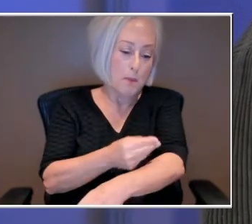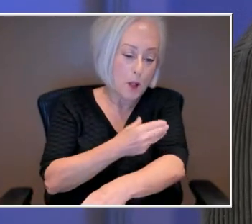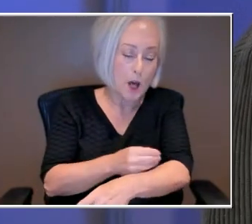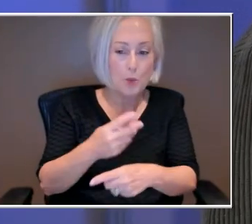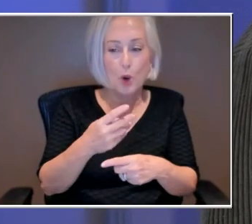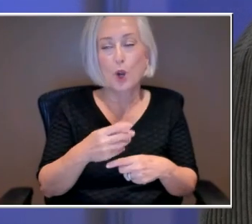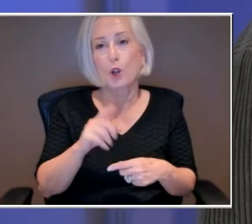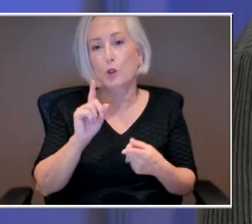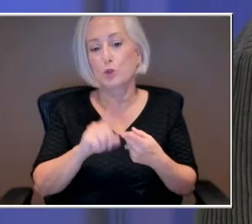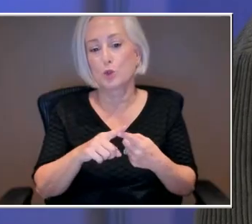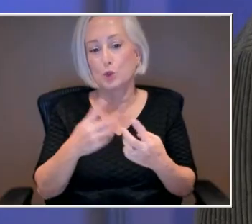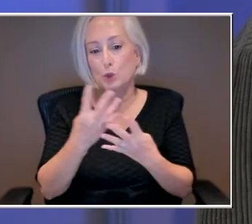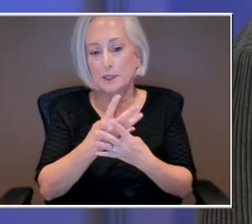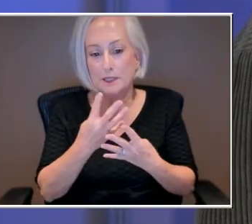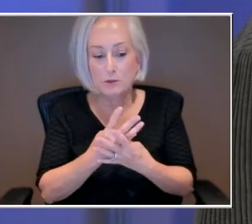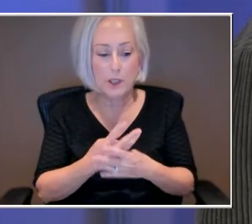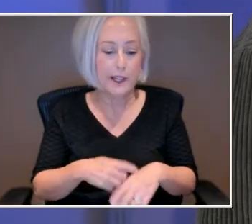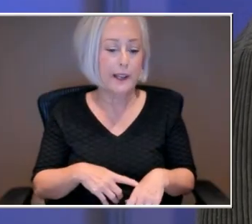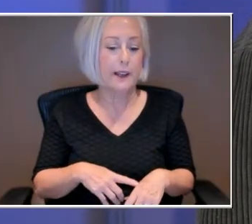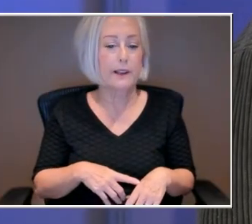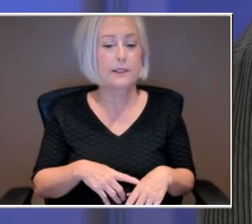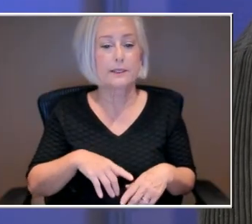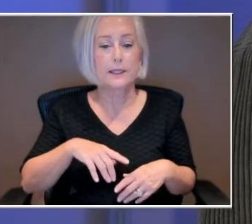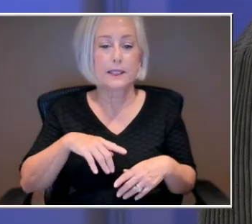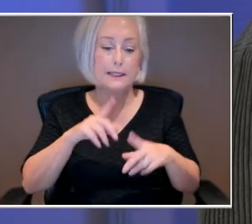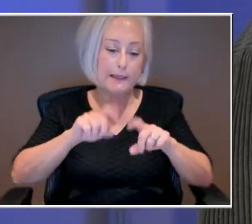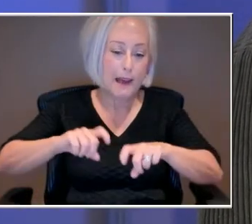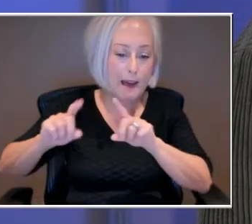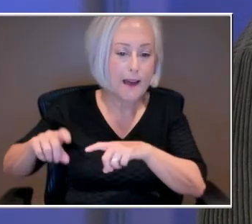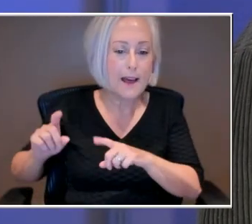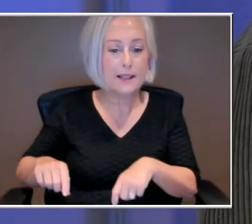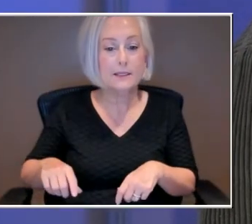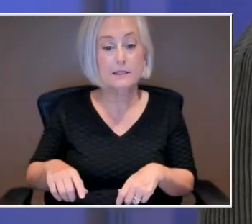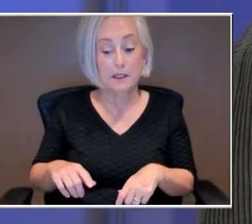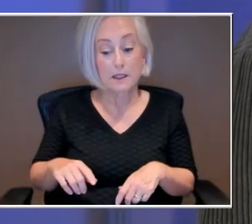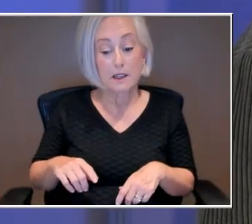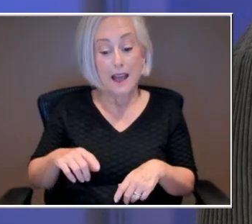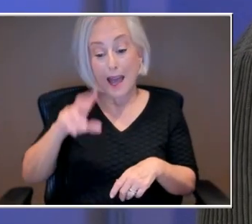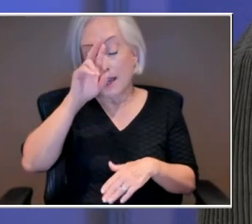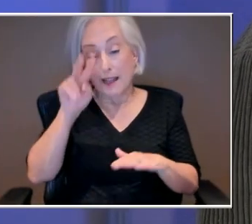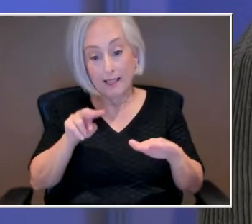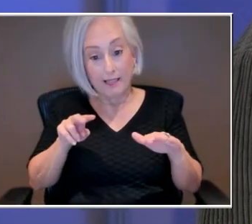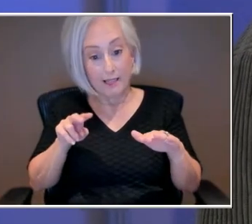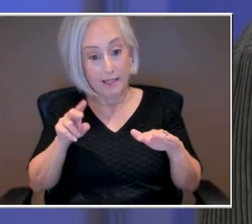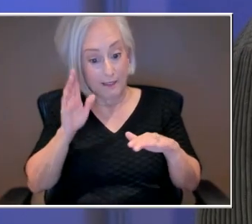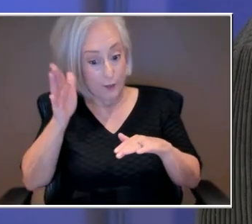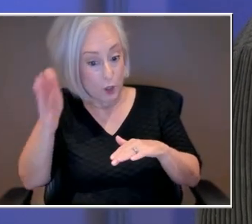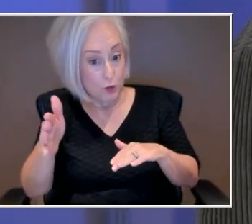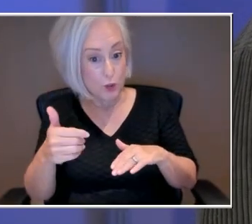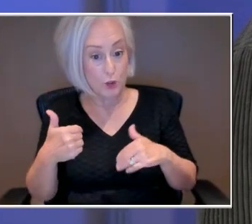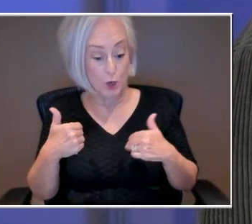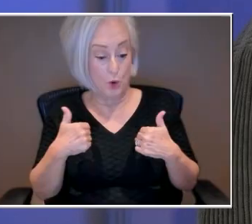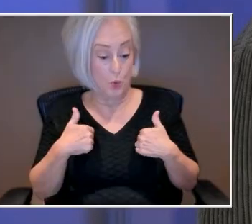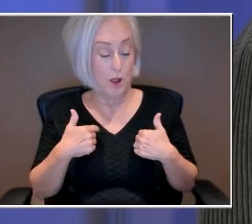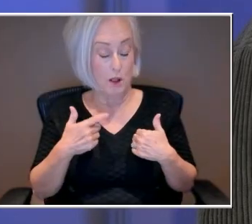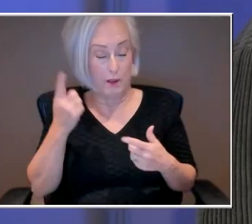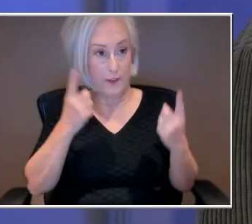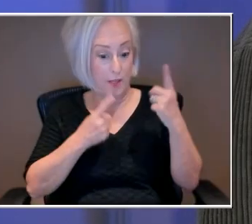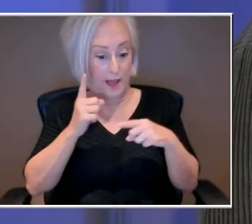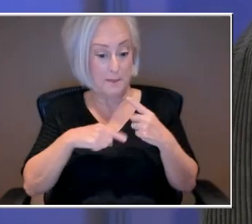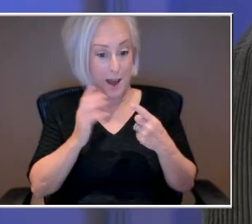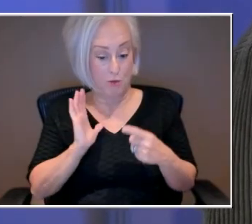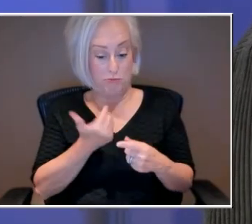to think about with our children and other risk-reducing surgeries because we have the BRCA gene.